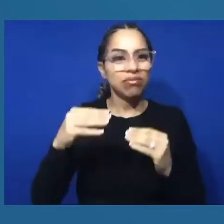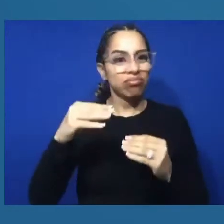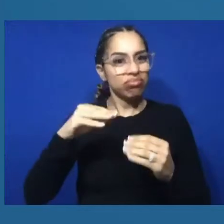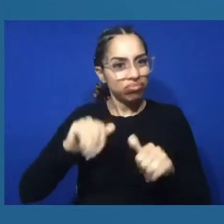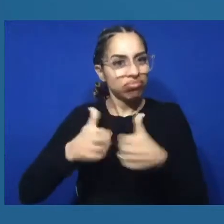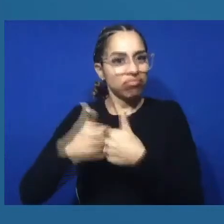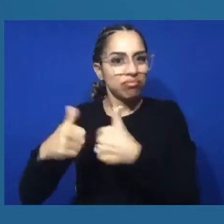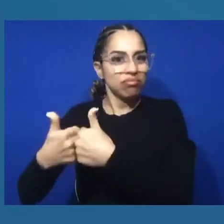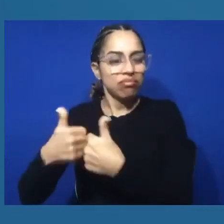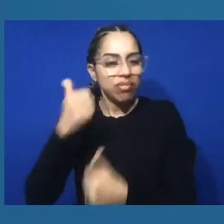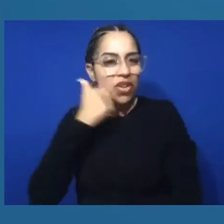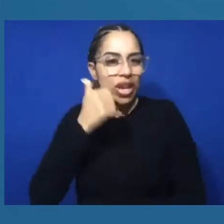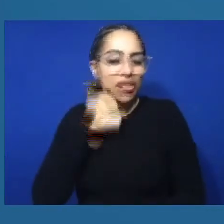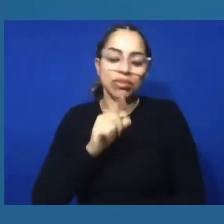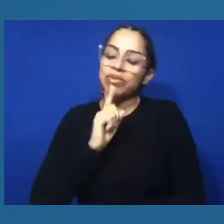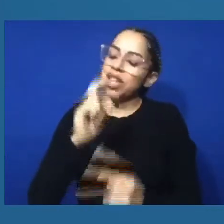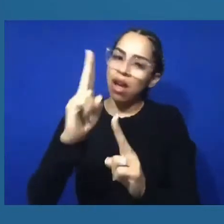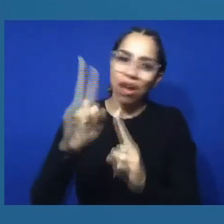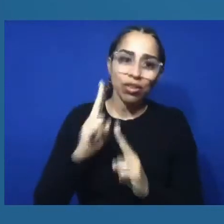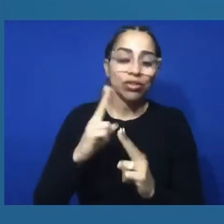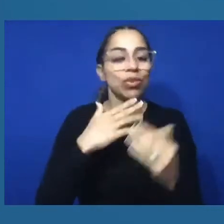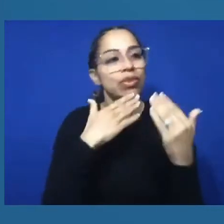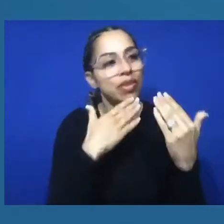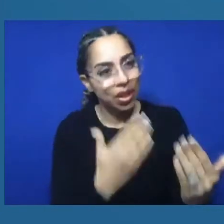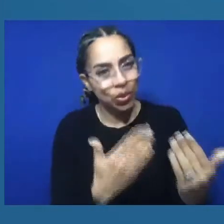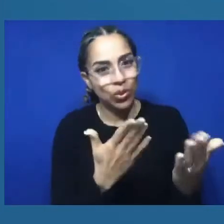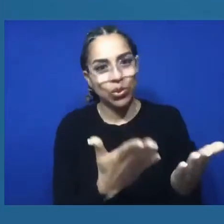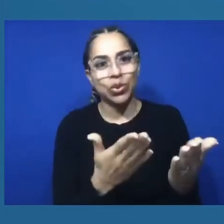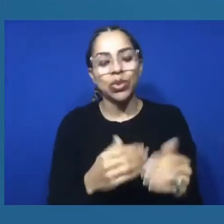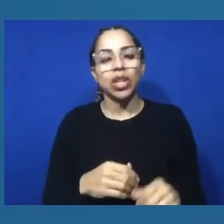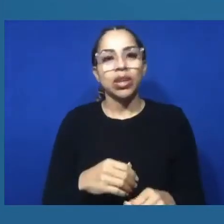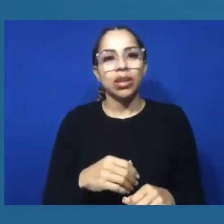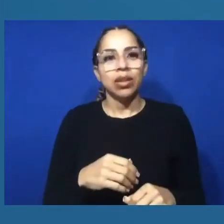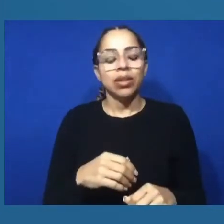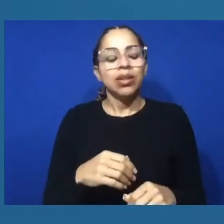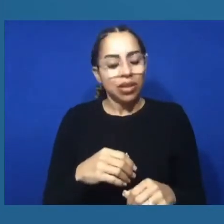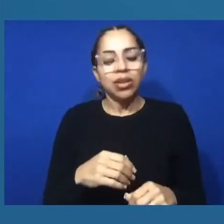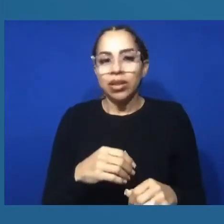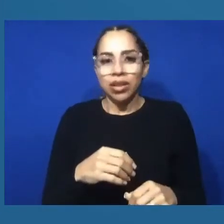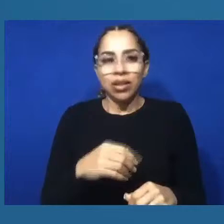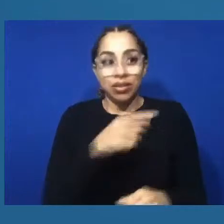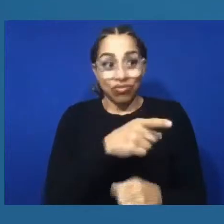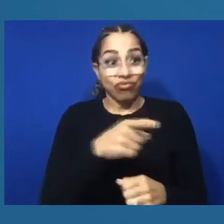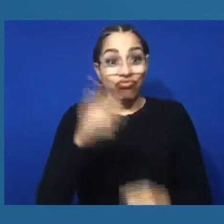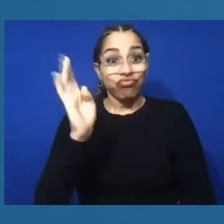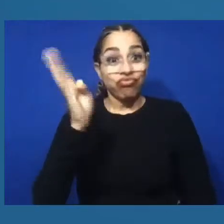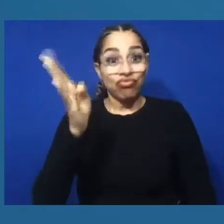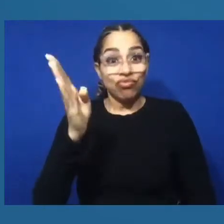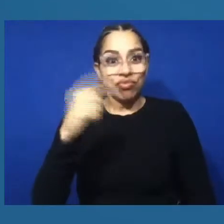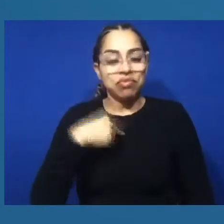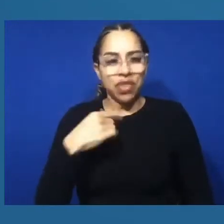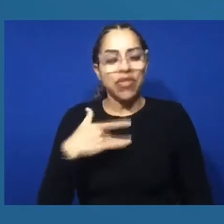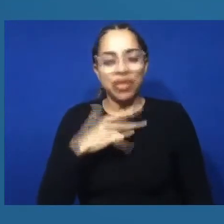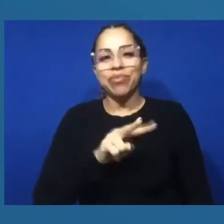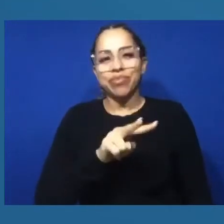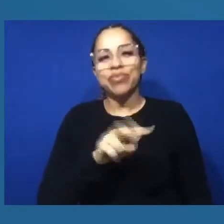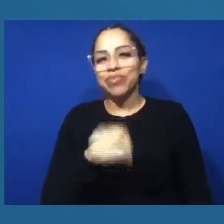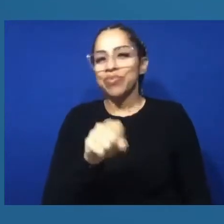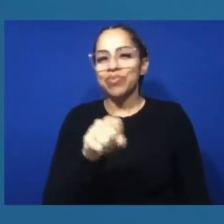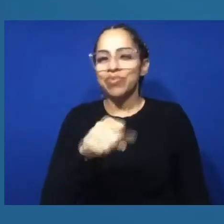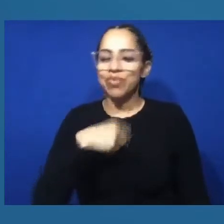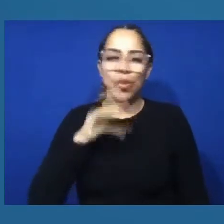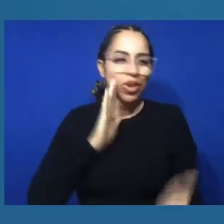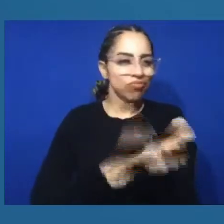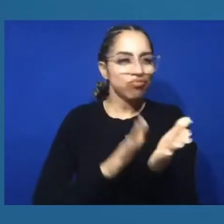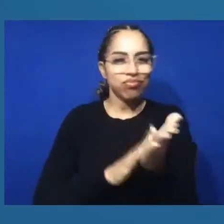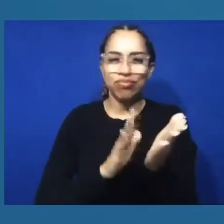honor. So I appreciate you. I heard things that resonated with me yesterday, and I look forward to. I'm going to be cheering you on Thank you, from